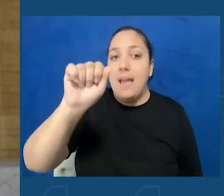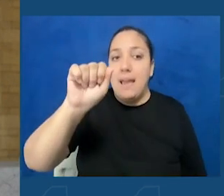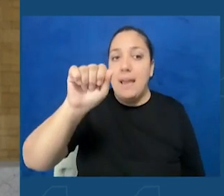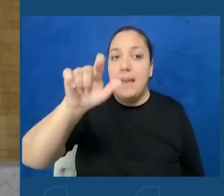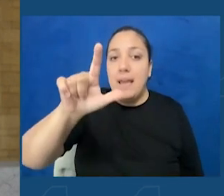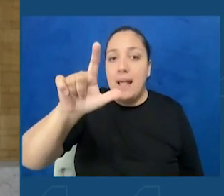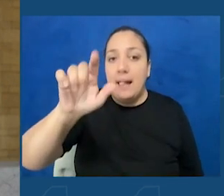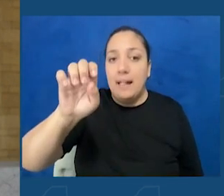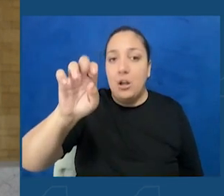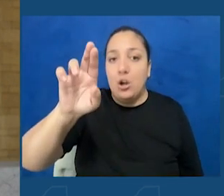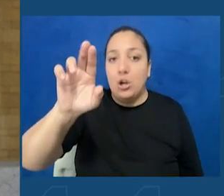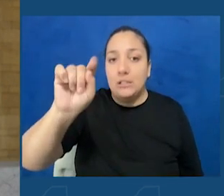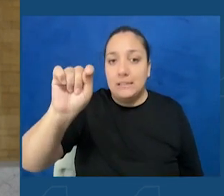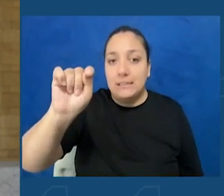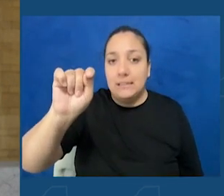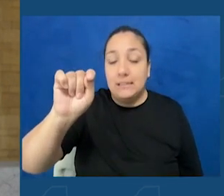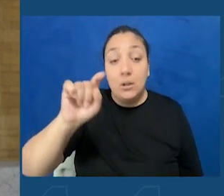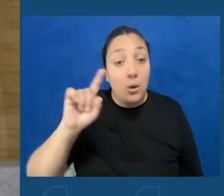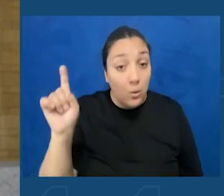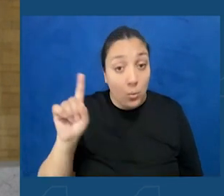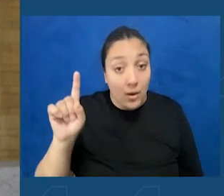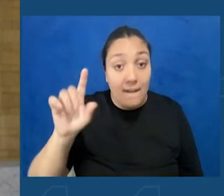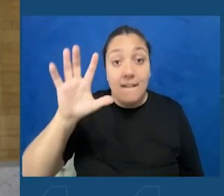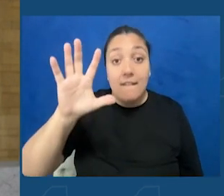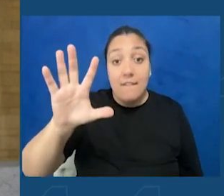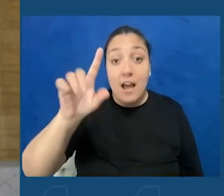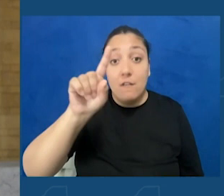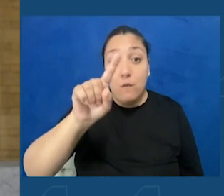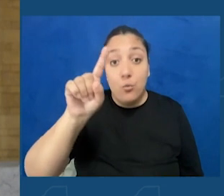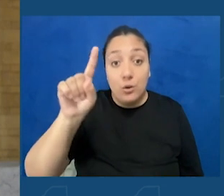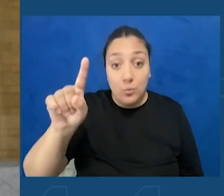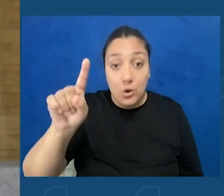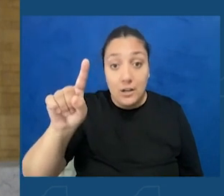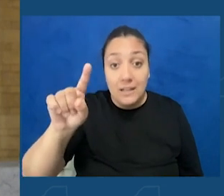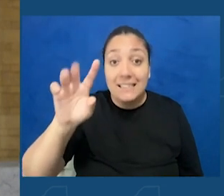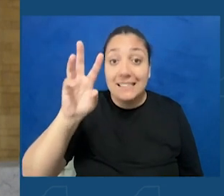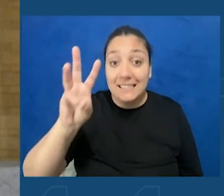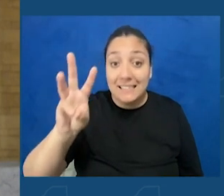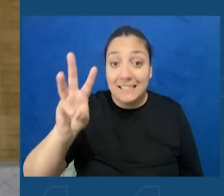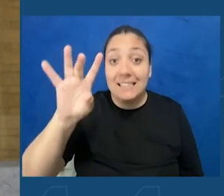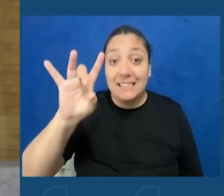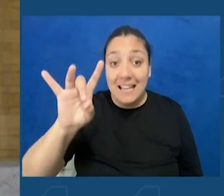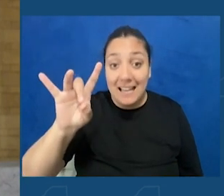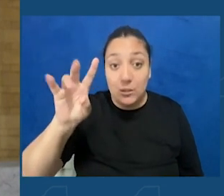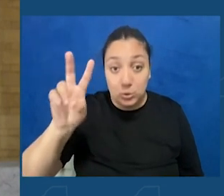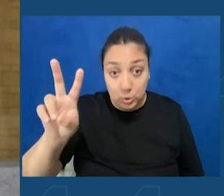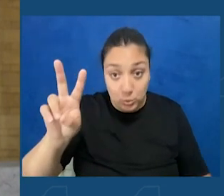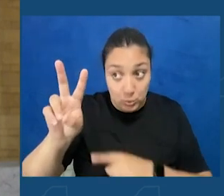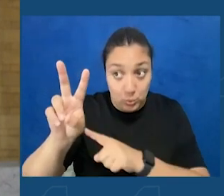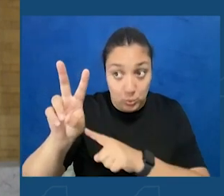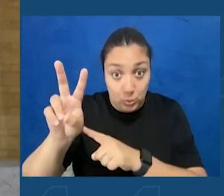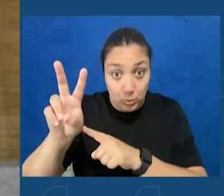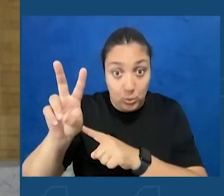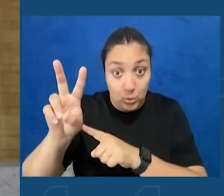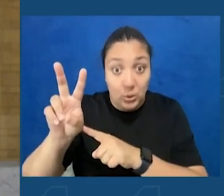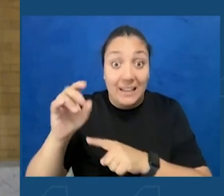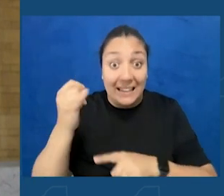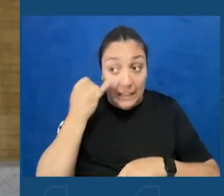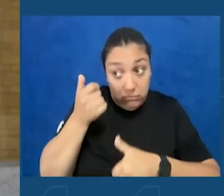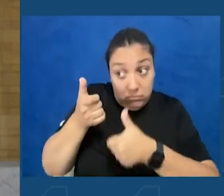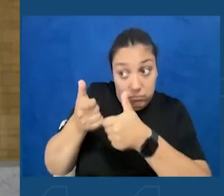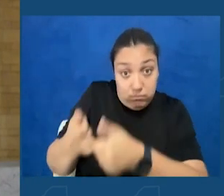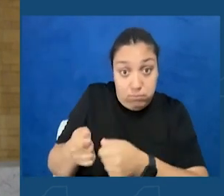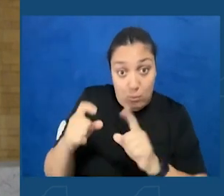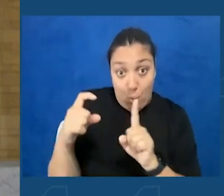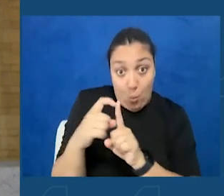to 511-682. So text to 511-682 ALERT, and you can customize